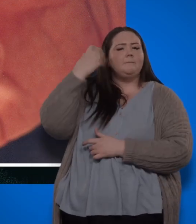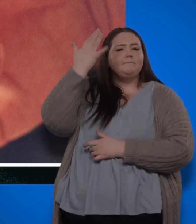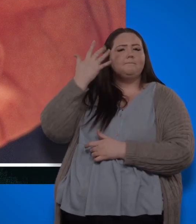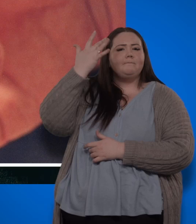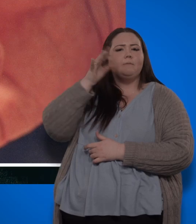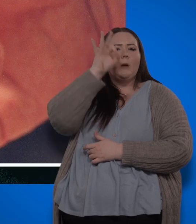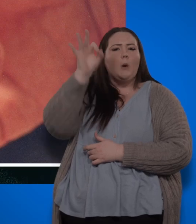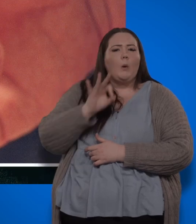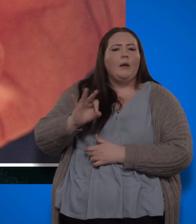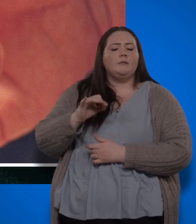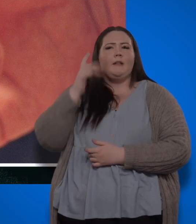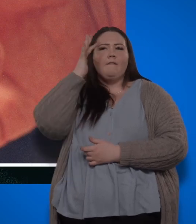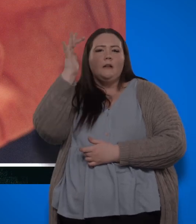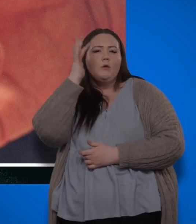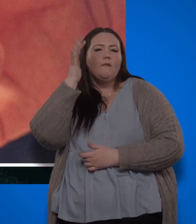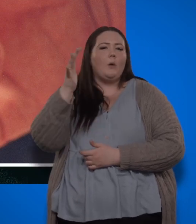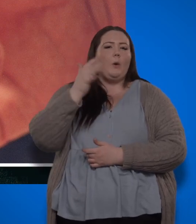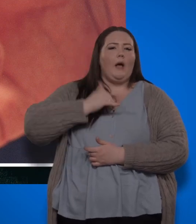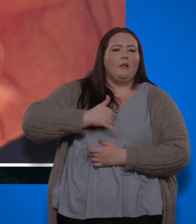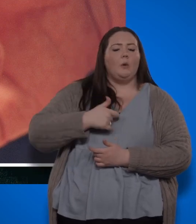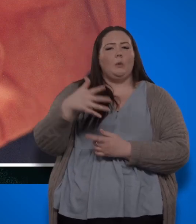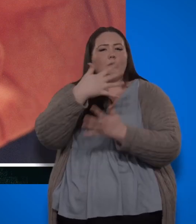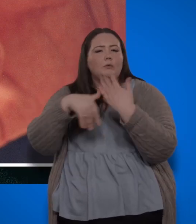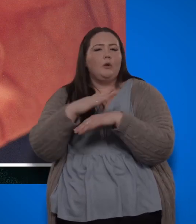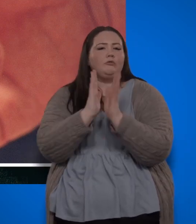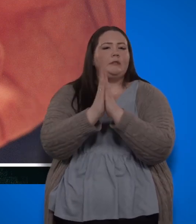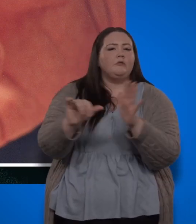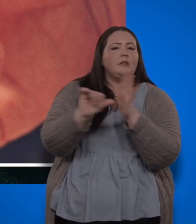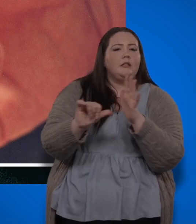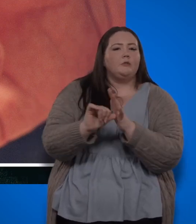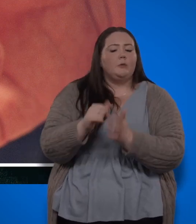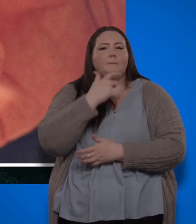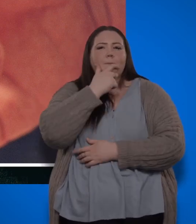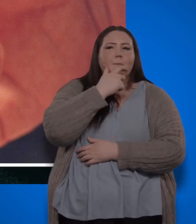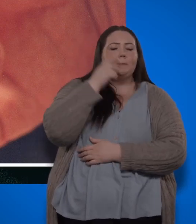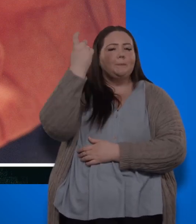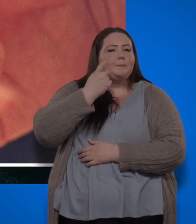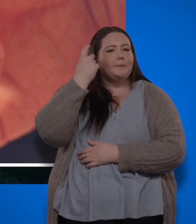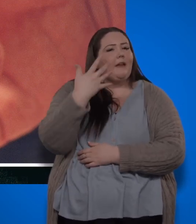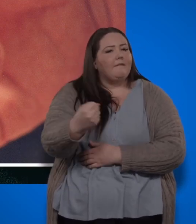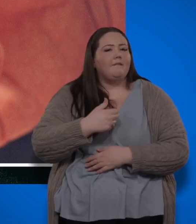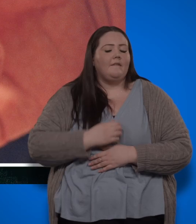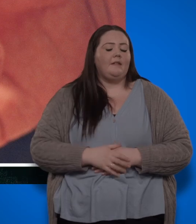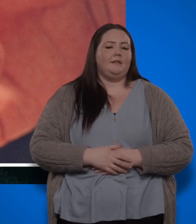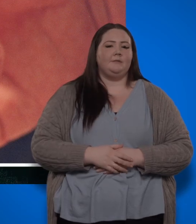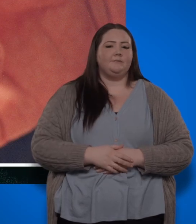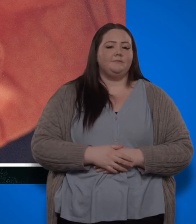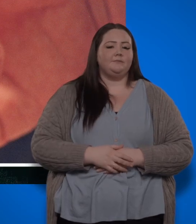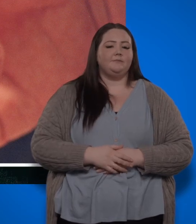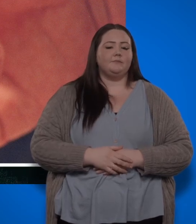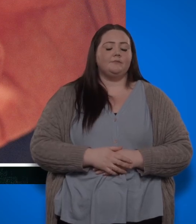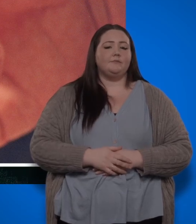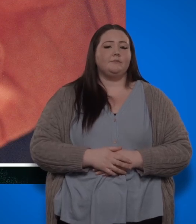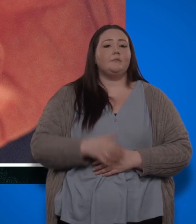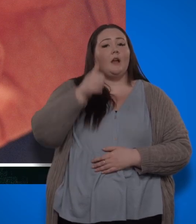the deeper ethical, philosophical, social, religious issues which lie behind them. Now, I know that